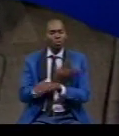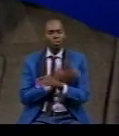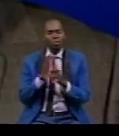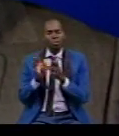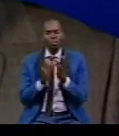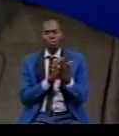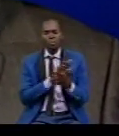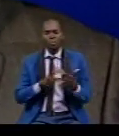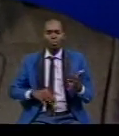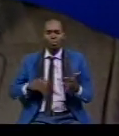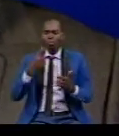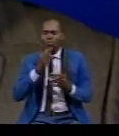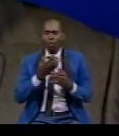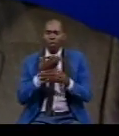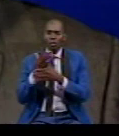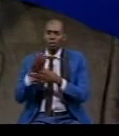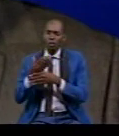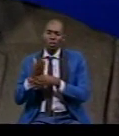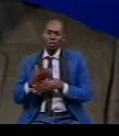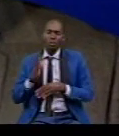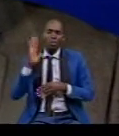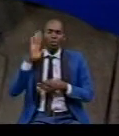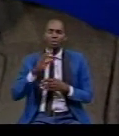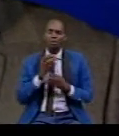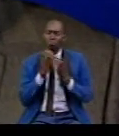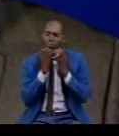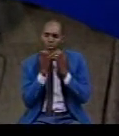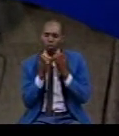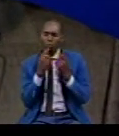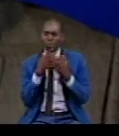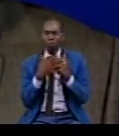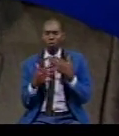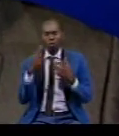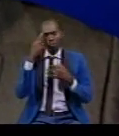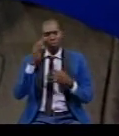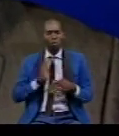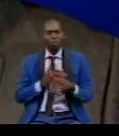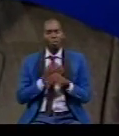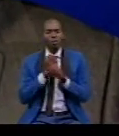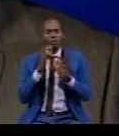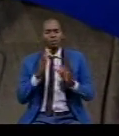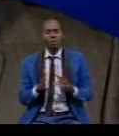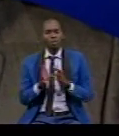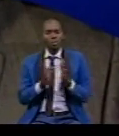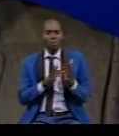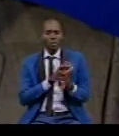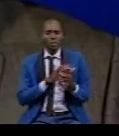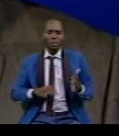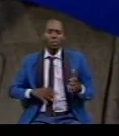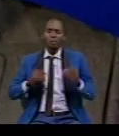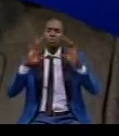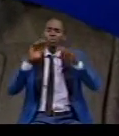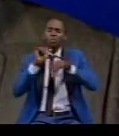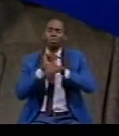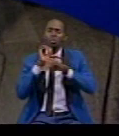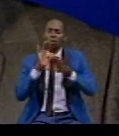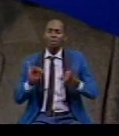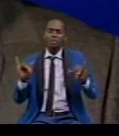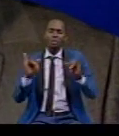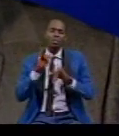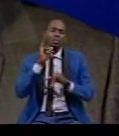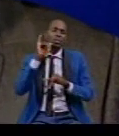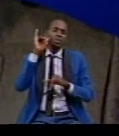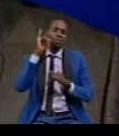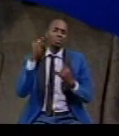you come to me and you say, can you have Jesus as your personal Savior? I say, tell me the story. You know, I